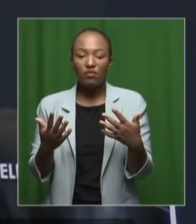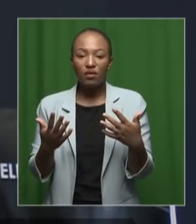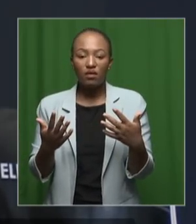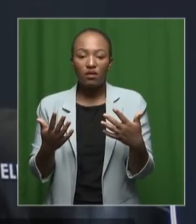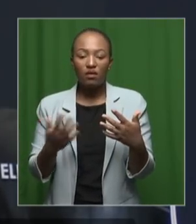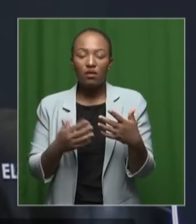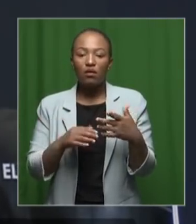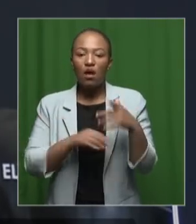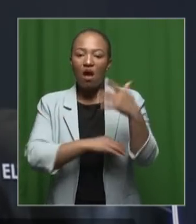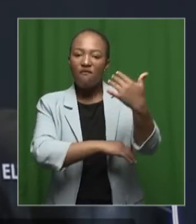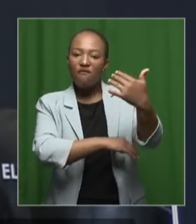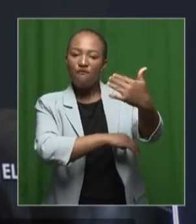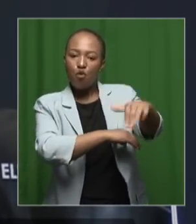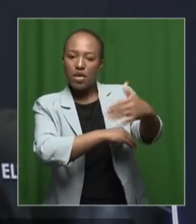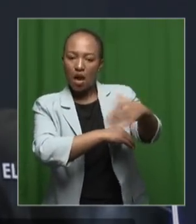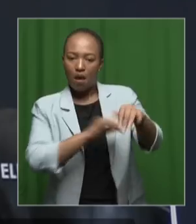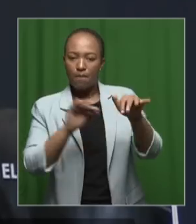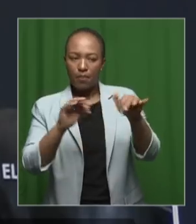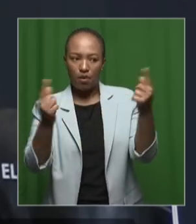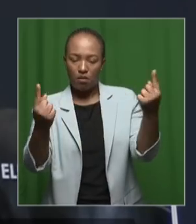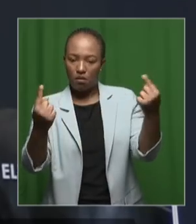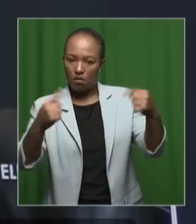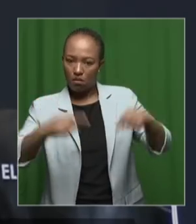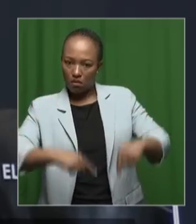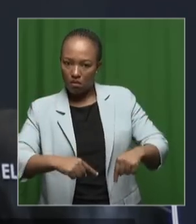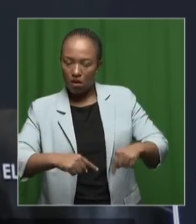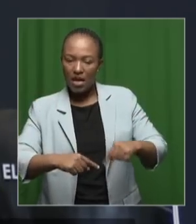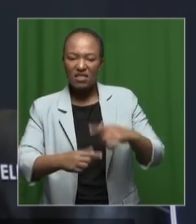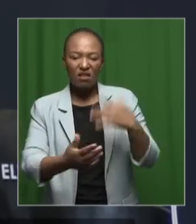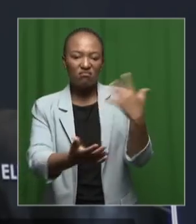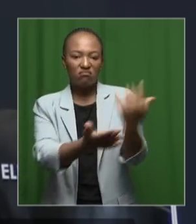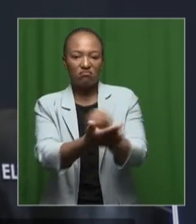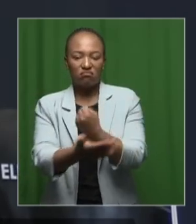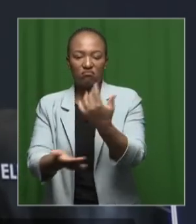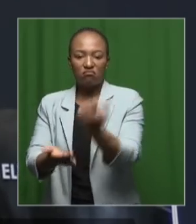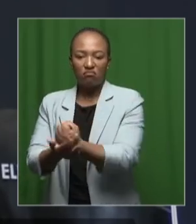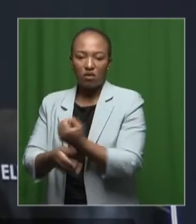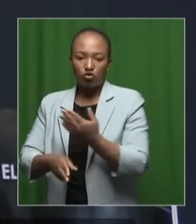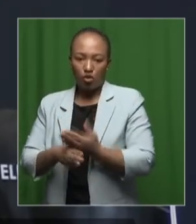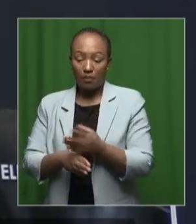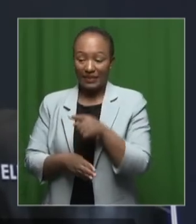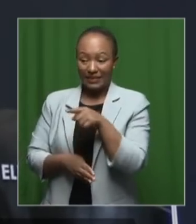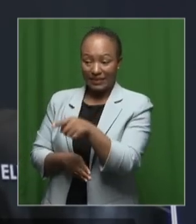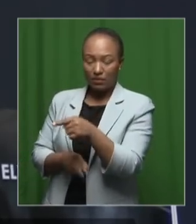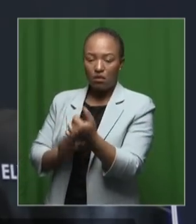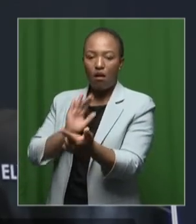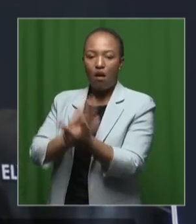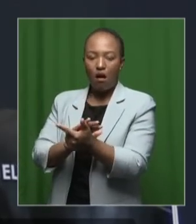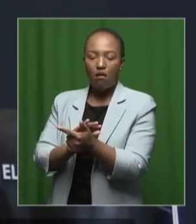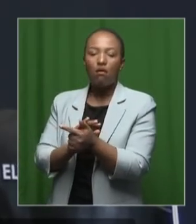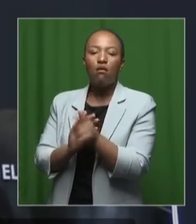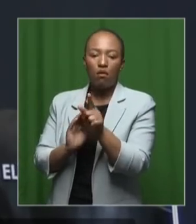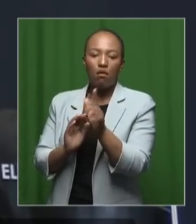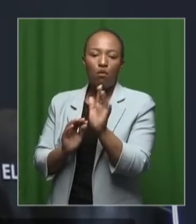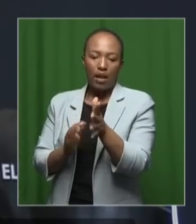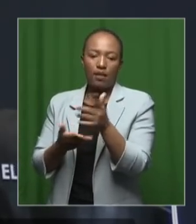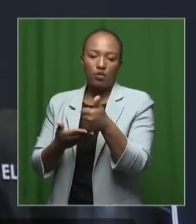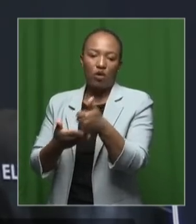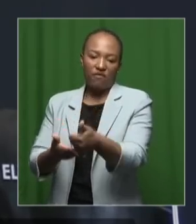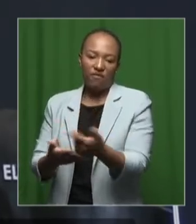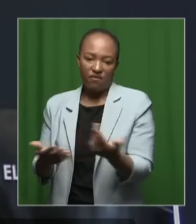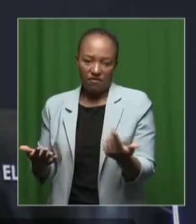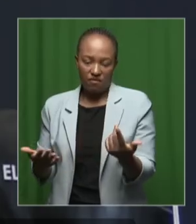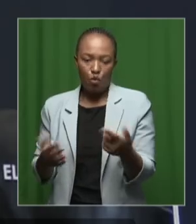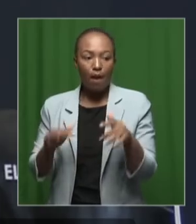of foreigners taking jobs will be resolved by this. Secondly, because all countries, when they